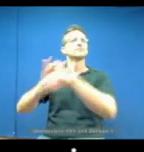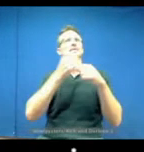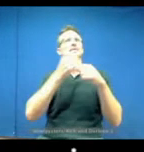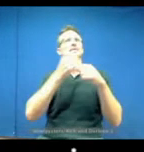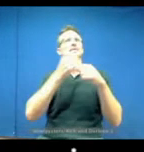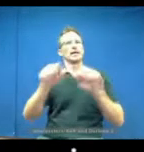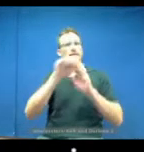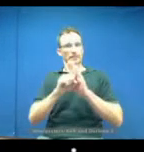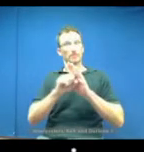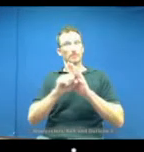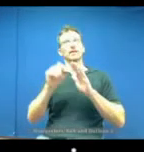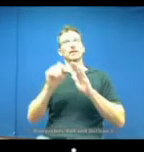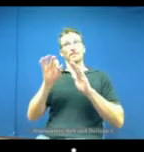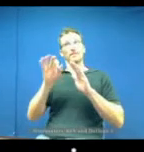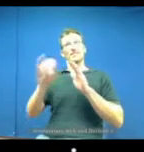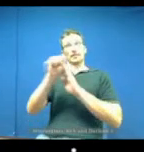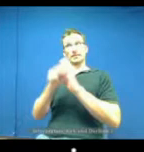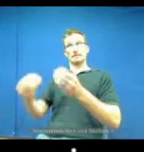it.